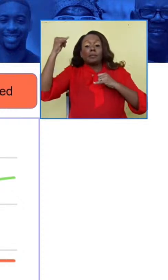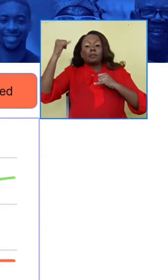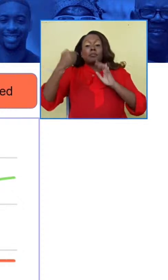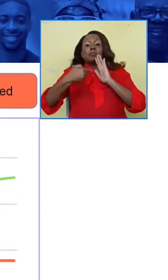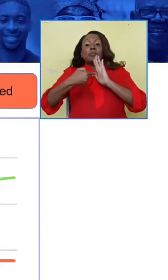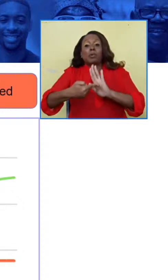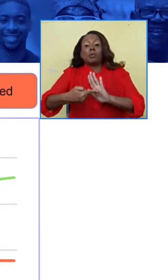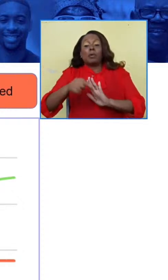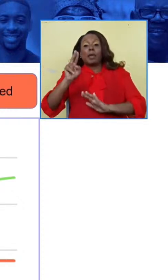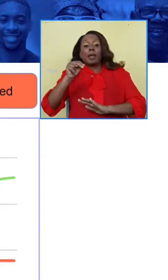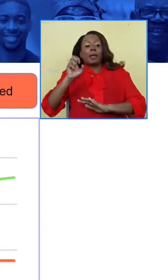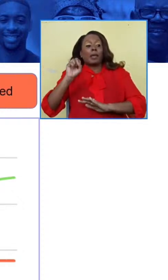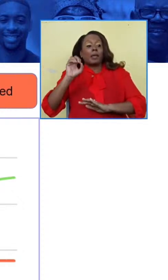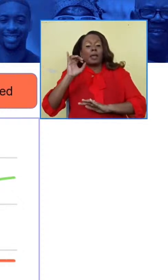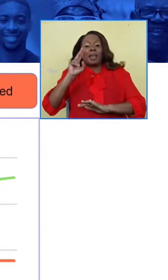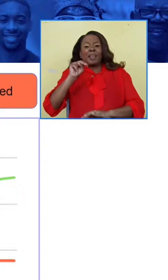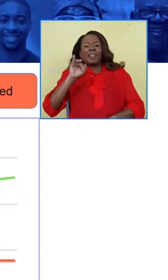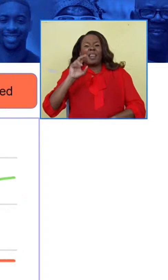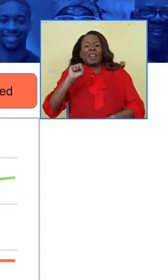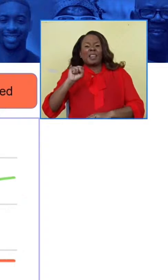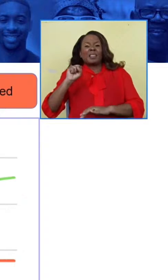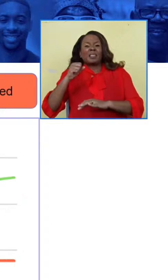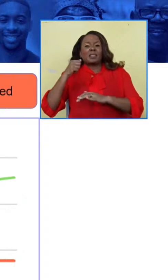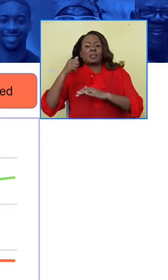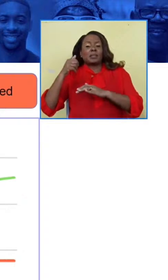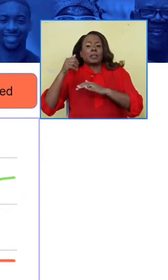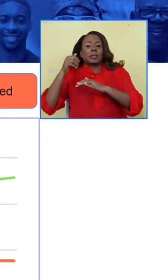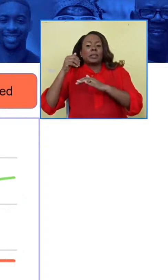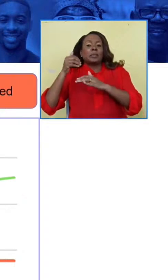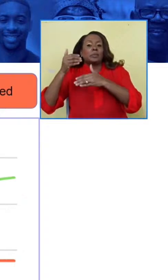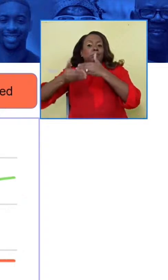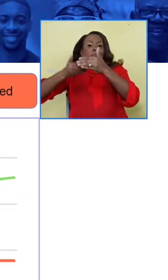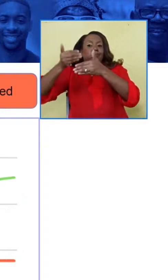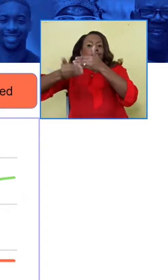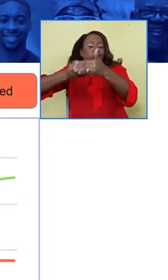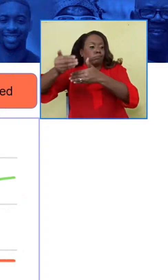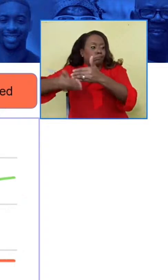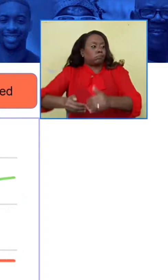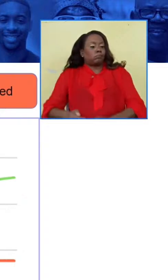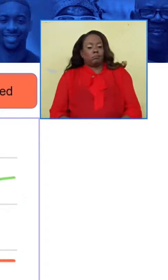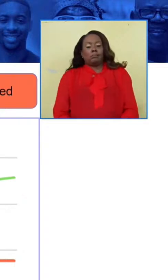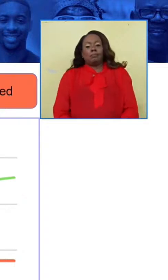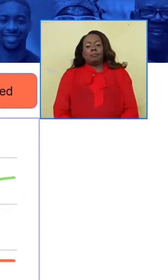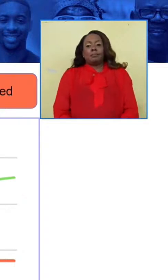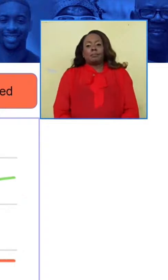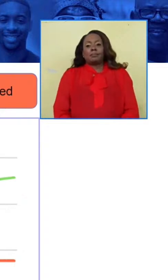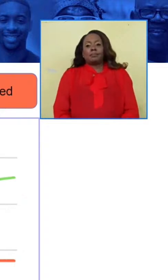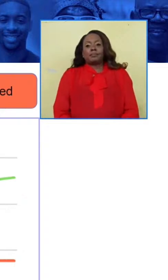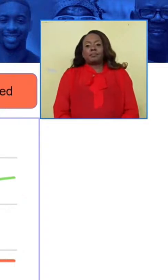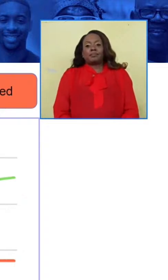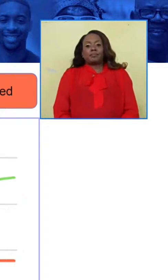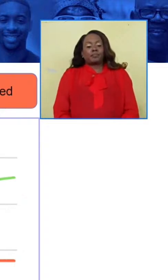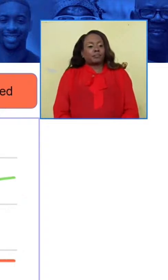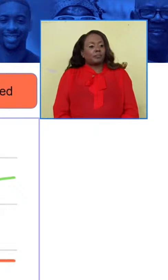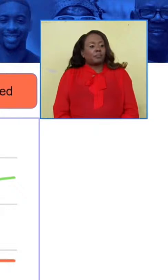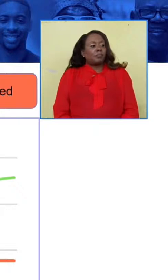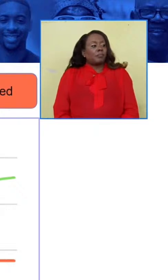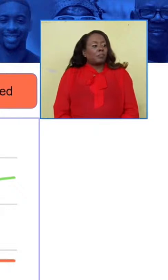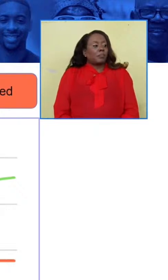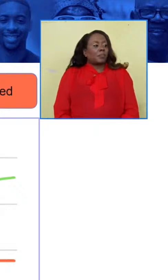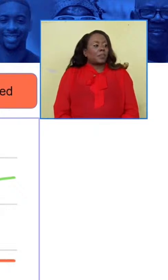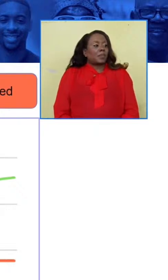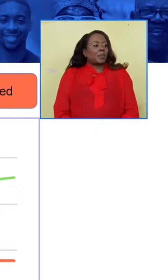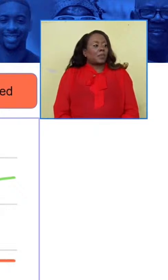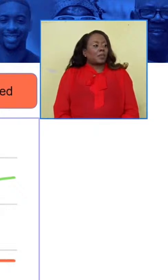what we have now already, the cost of NIS, benefits and admin costs, exceeds contributions